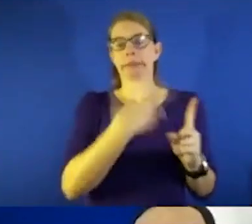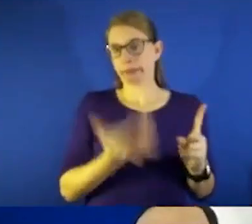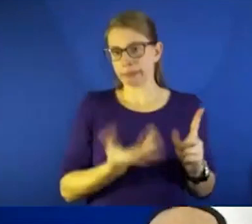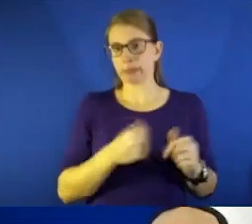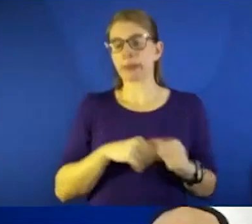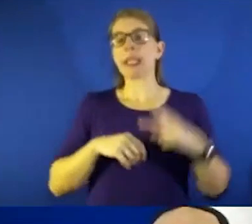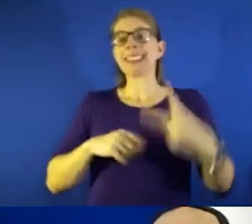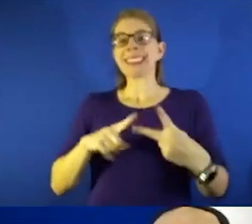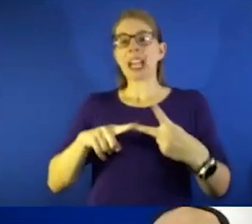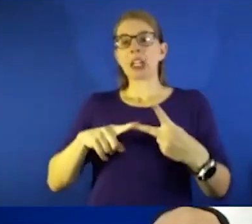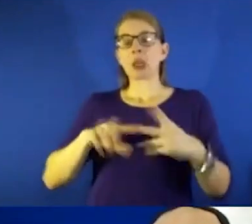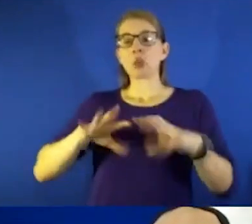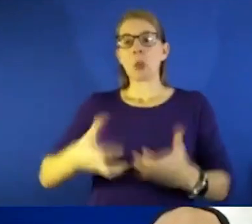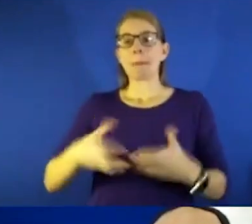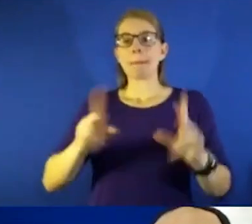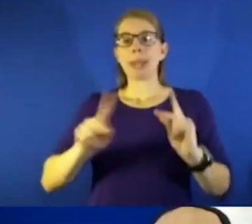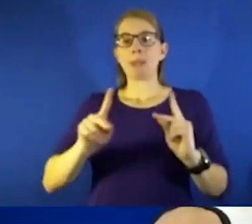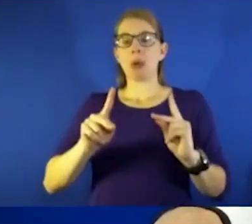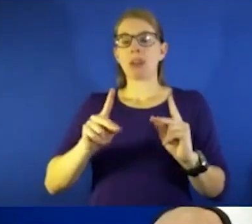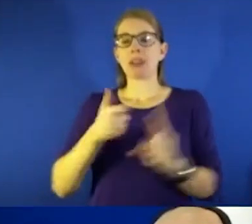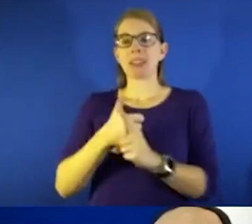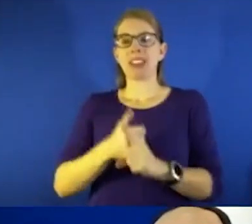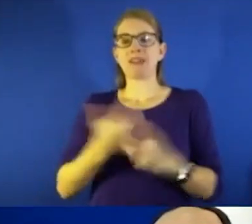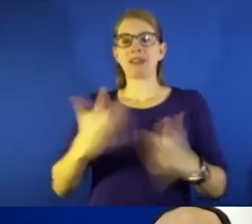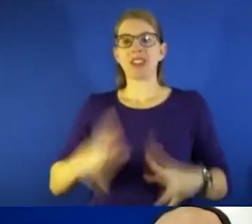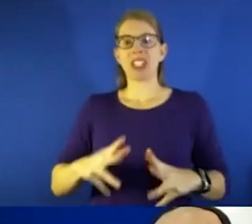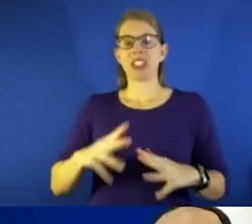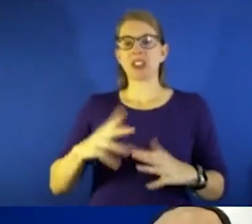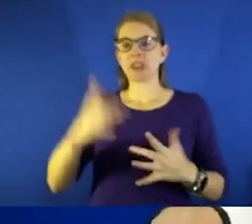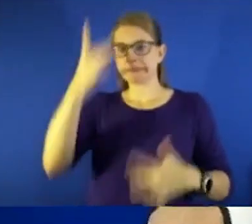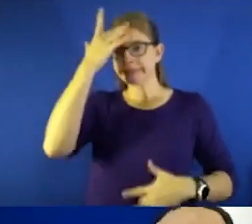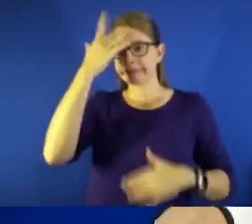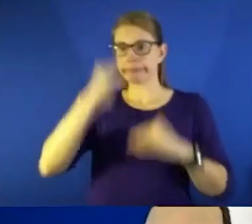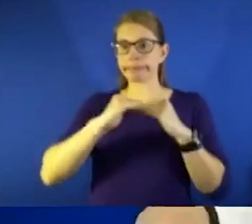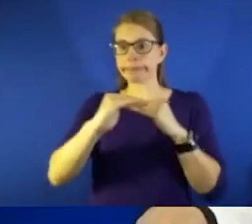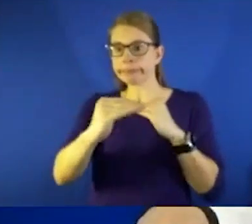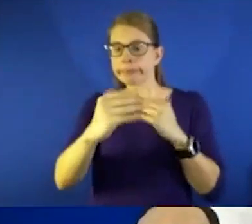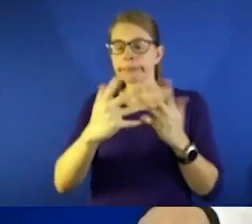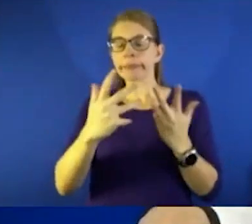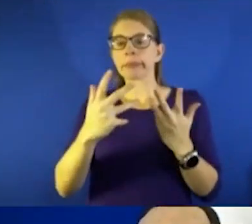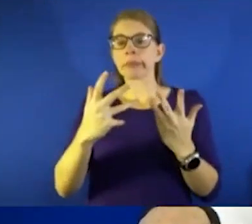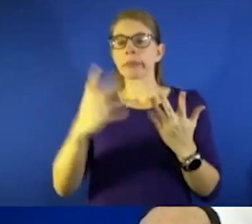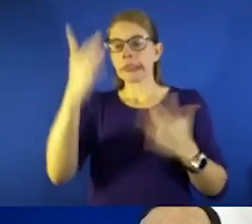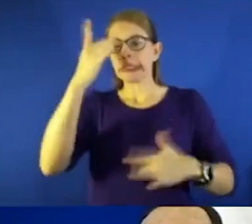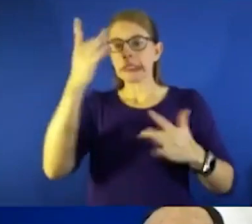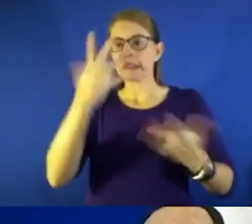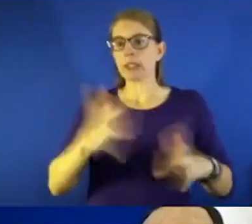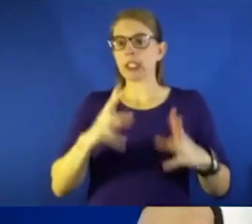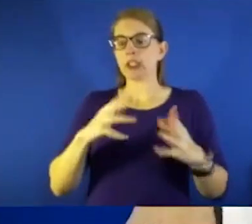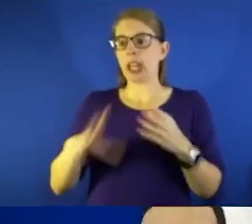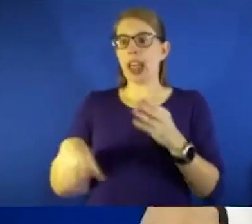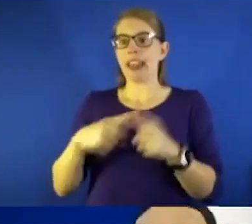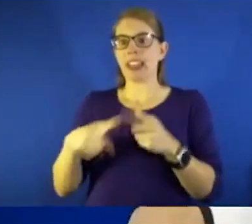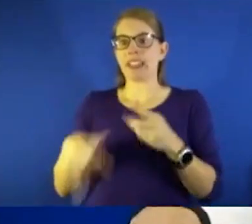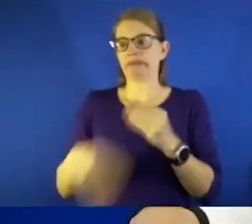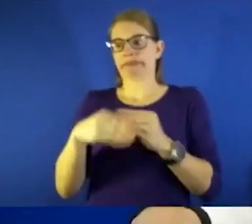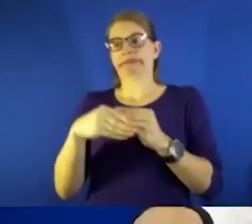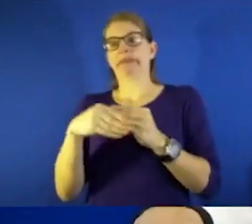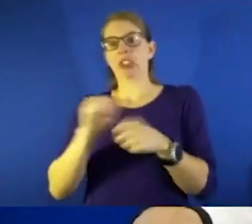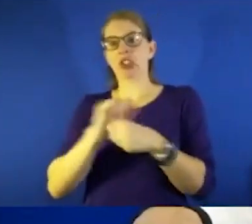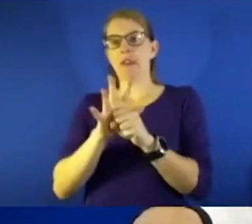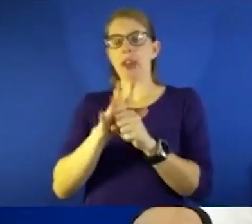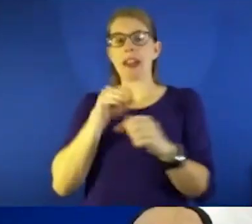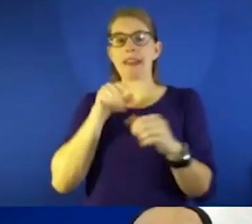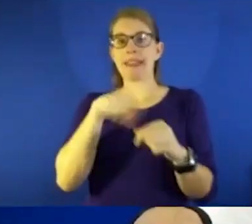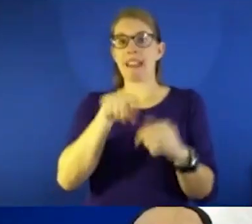is people with chronic underlying disease like diabetes, kidney failure, et cetera, that we mentioned, and they're coming in and they're positive. And I think that's the group